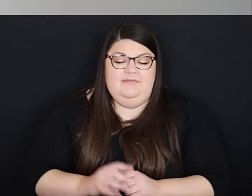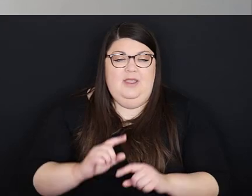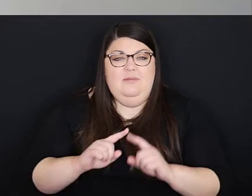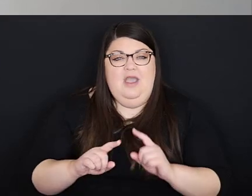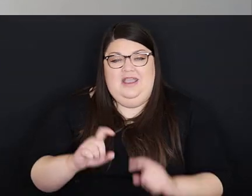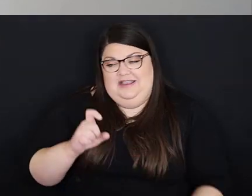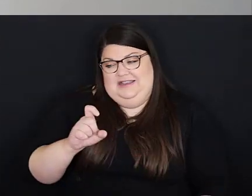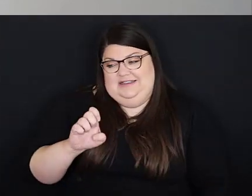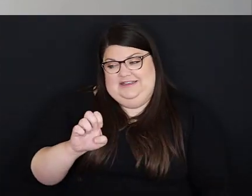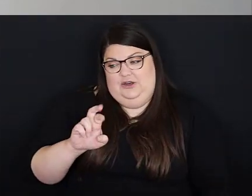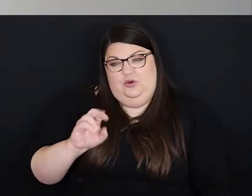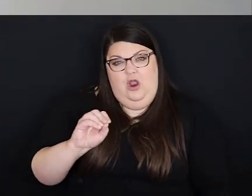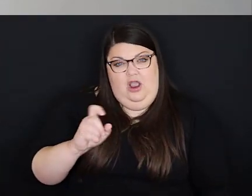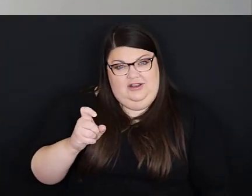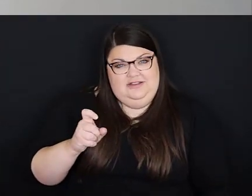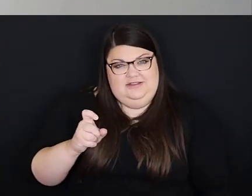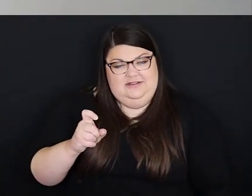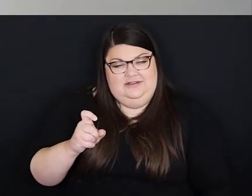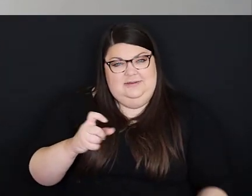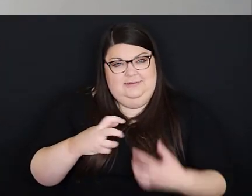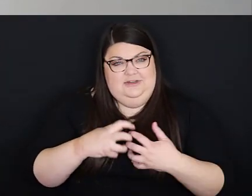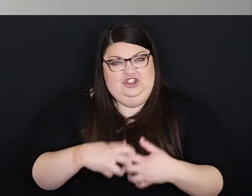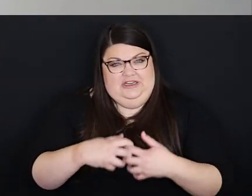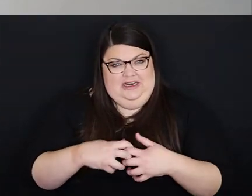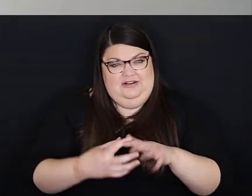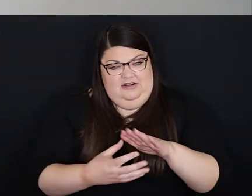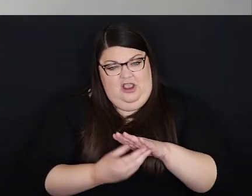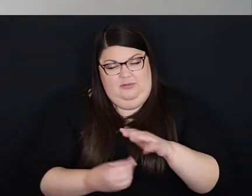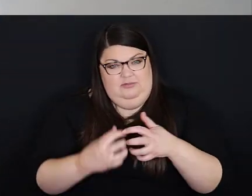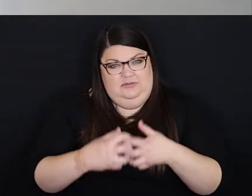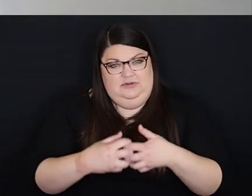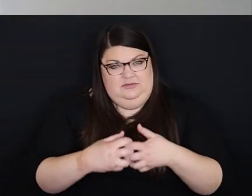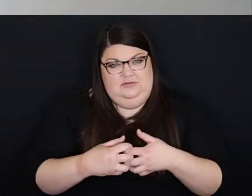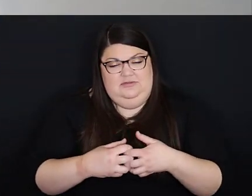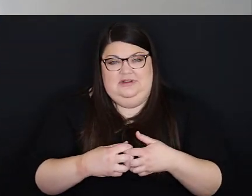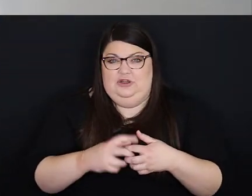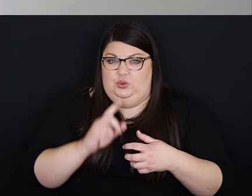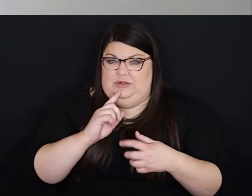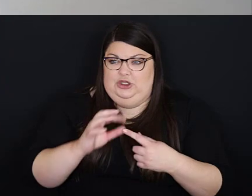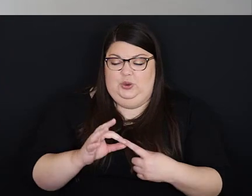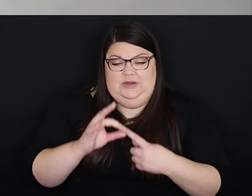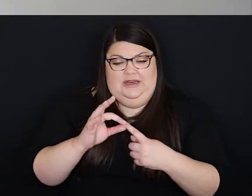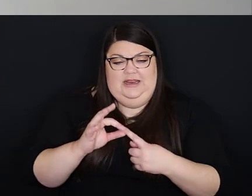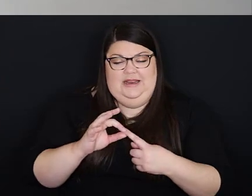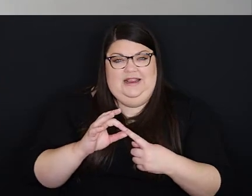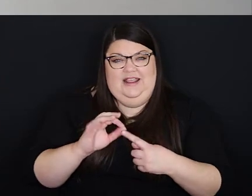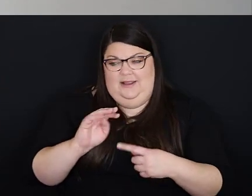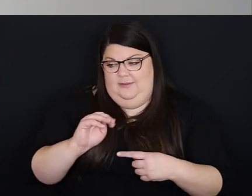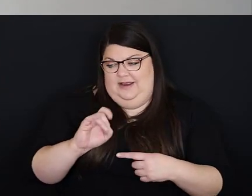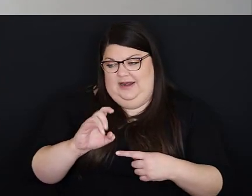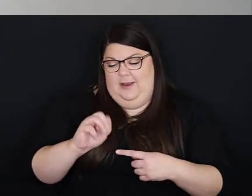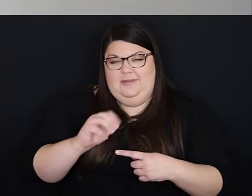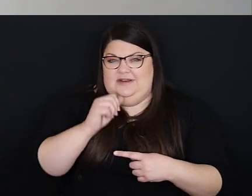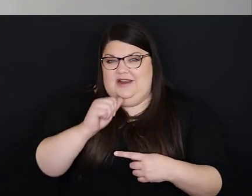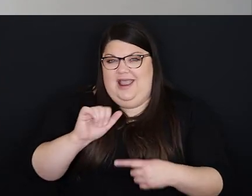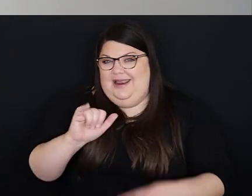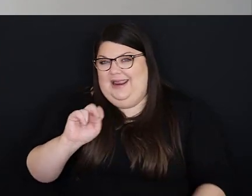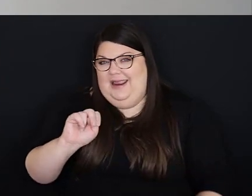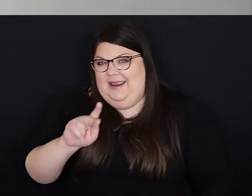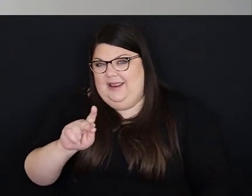But the Xerox machine is completely unique. It has the medium is not ink, but